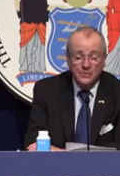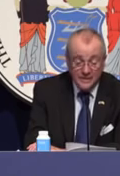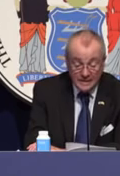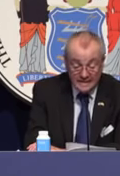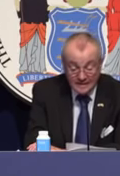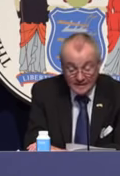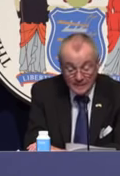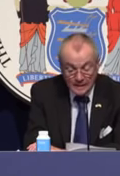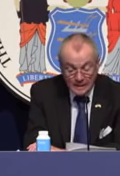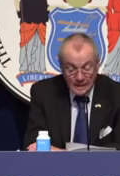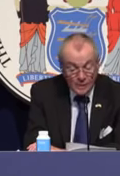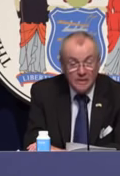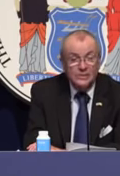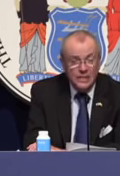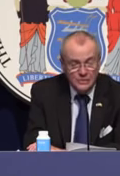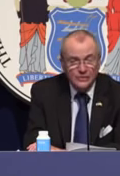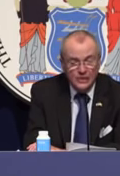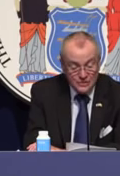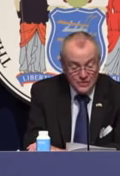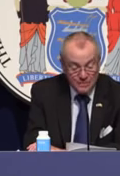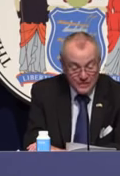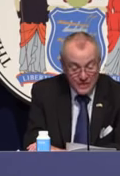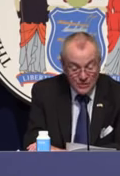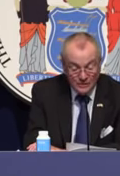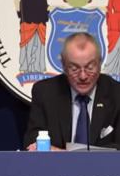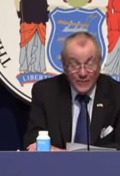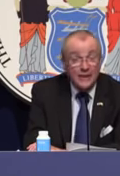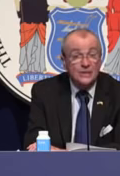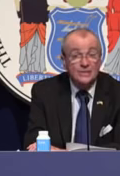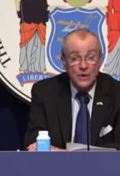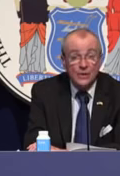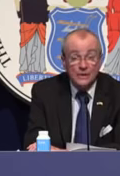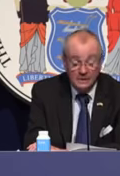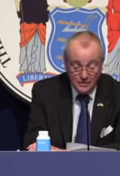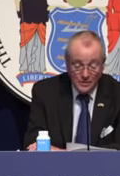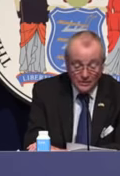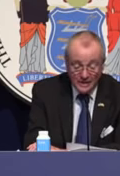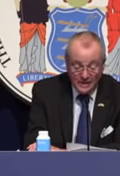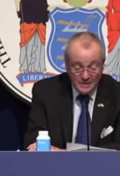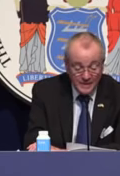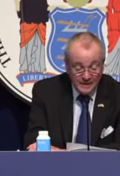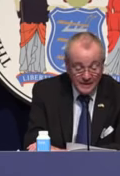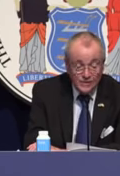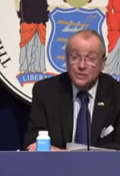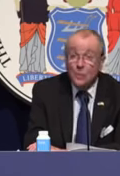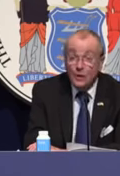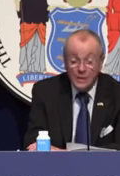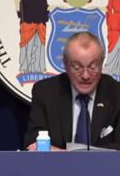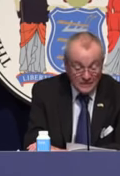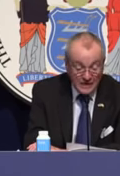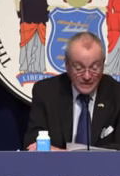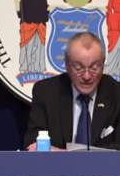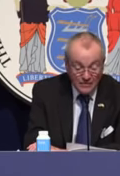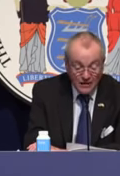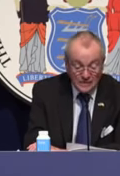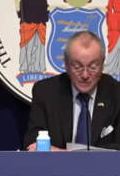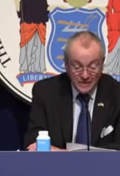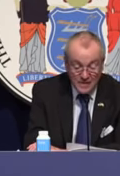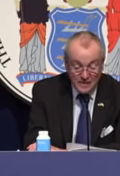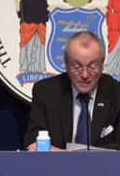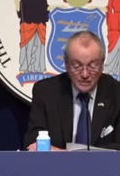for COVID-19. We continue to see this number decreasing, and that is a very good sign. In just 1 week, in fact, the